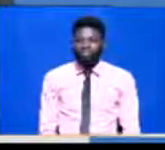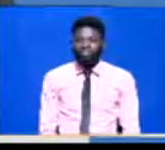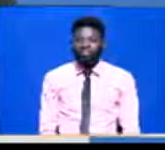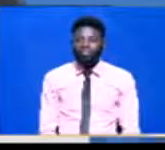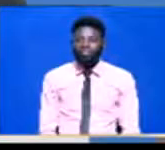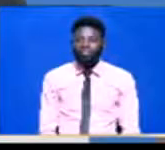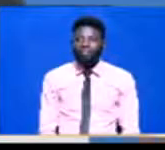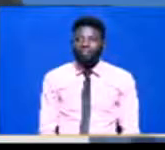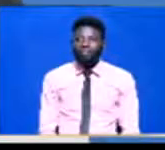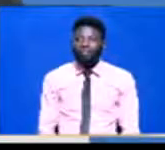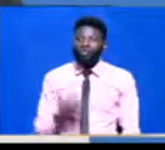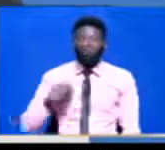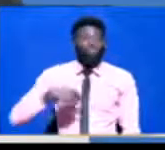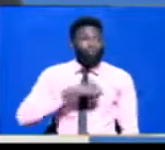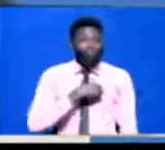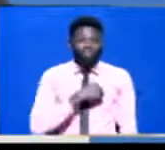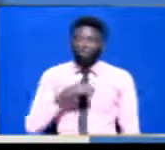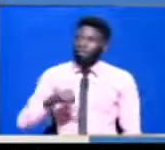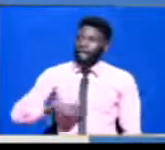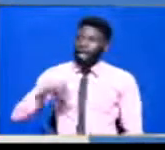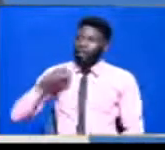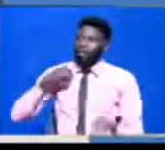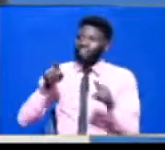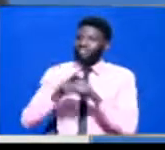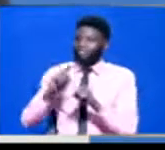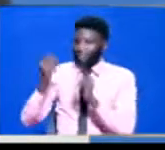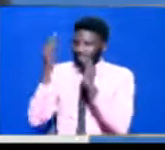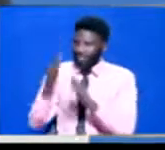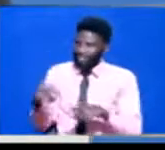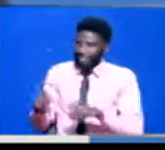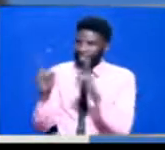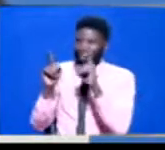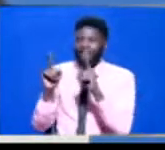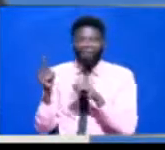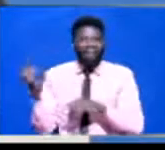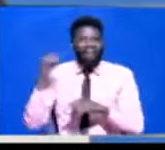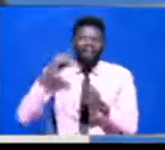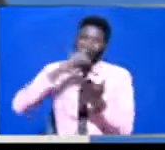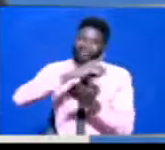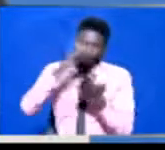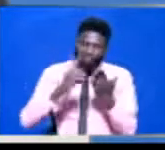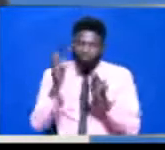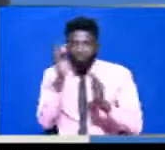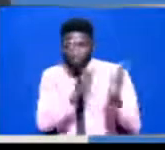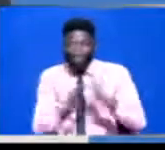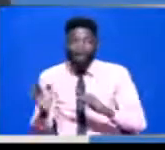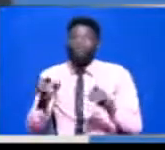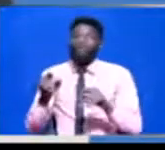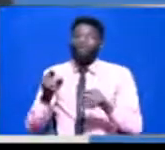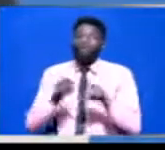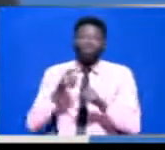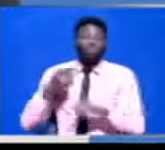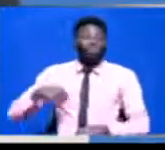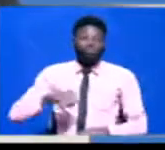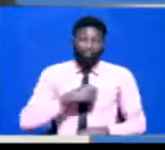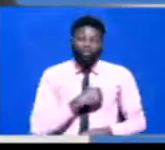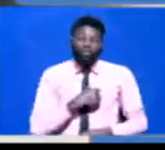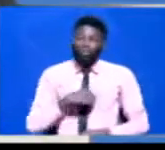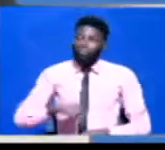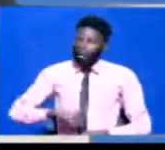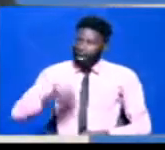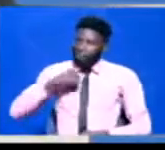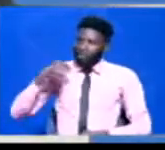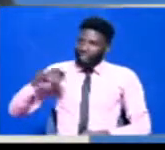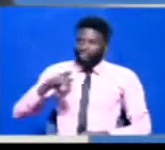We are proud that if Kenyans who came and designed it, we are proud that they were able to get the spirit